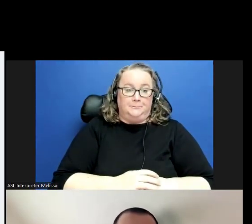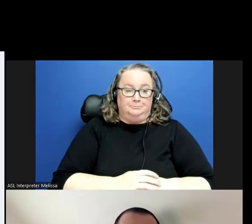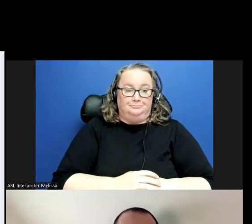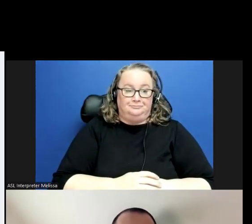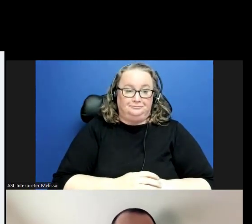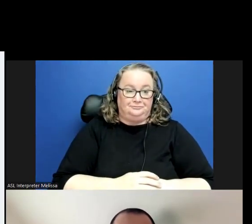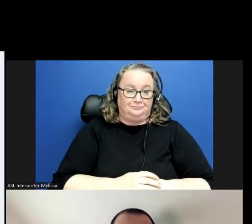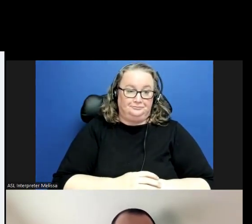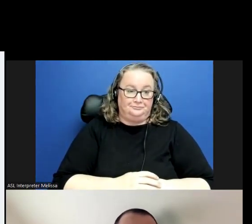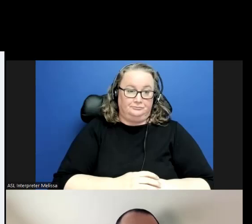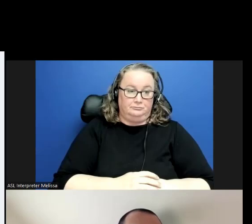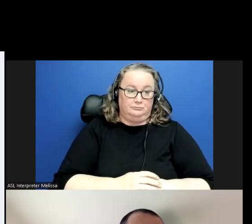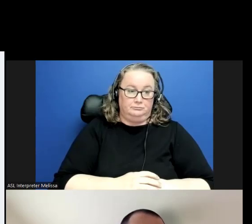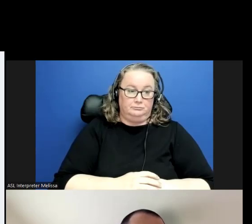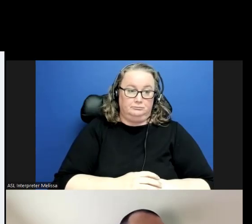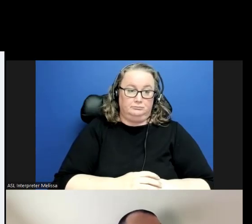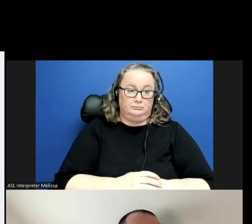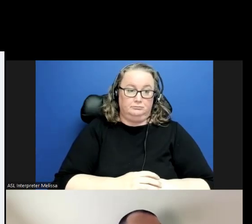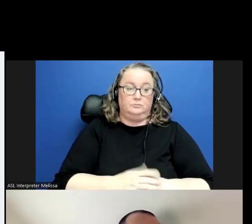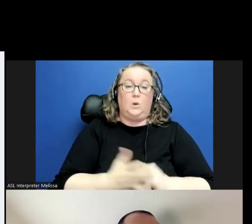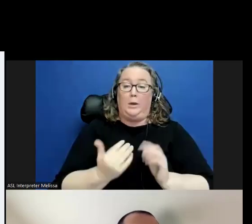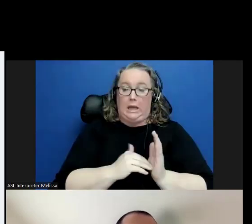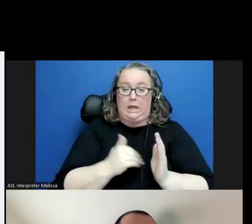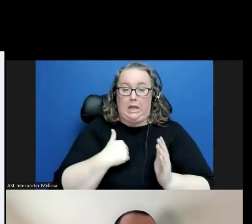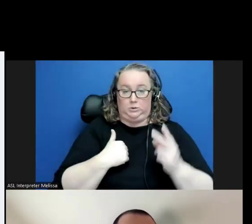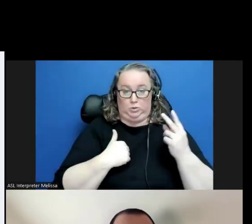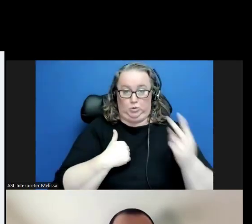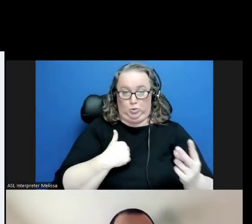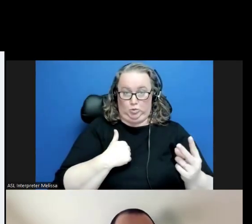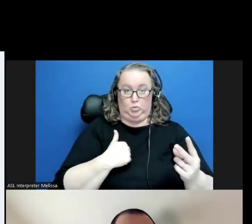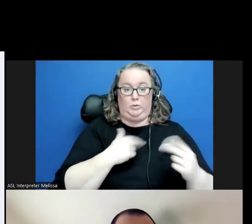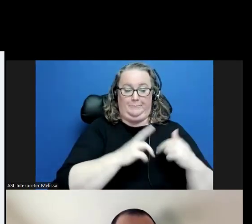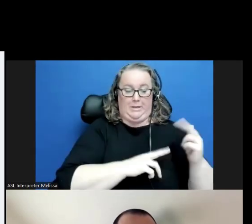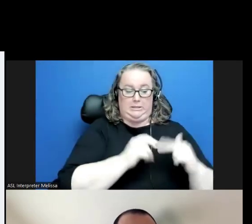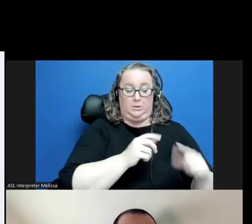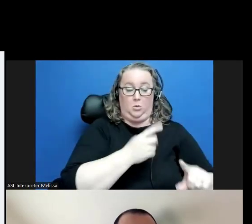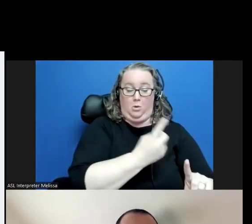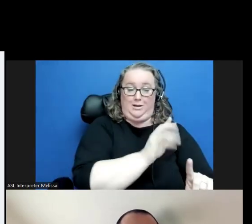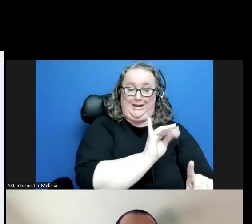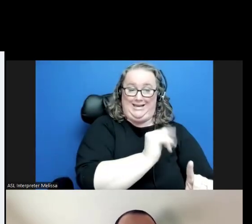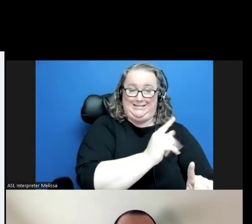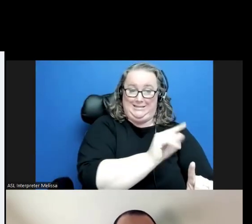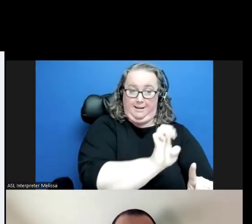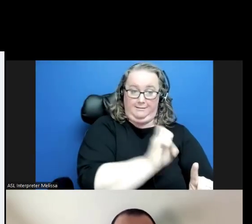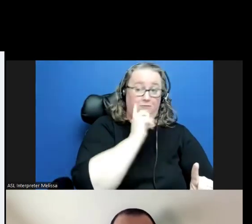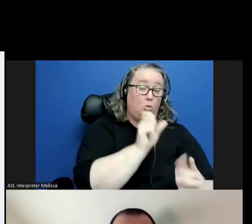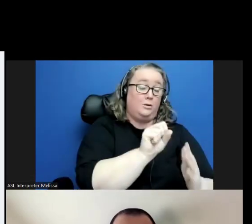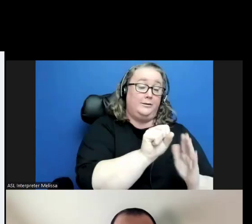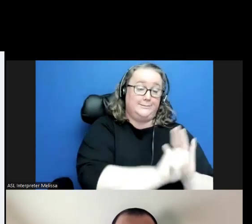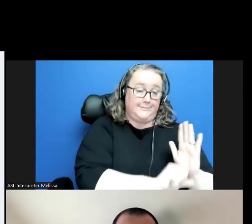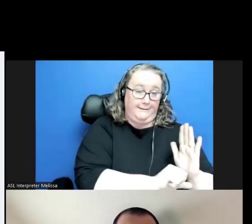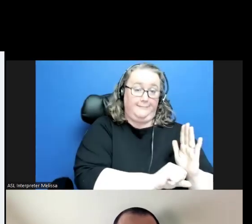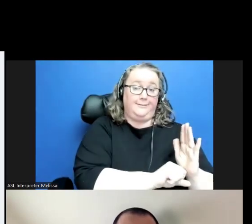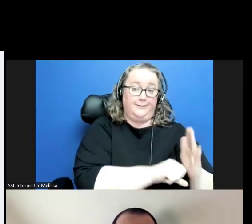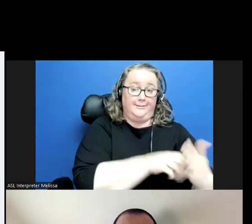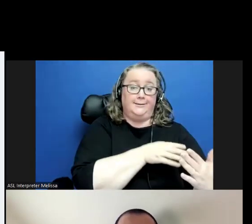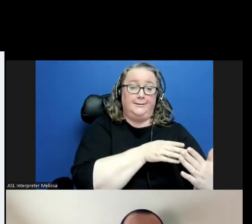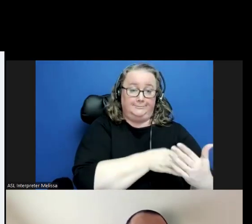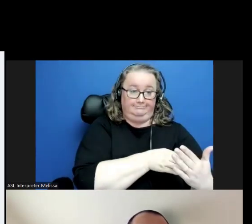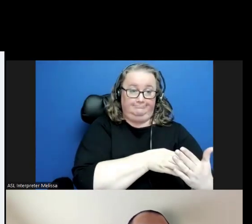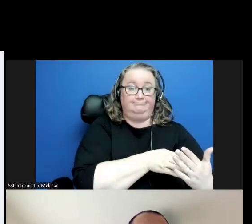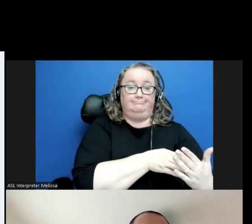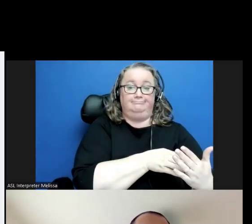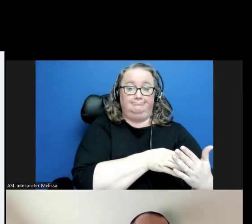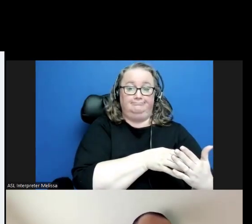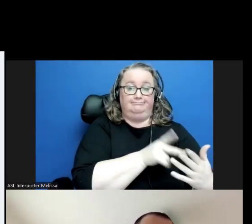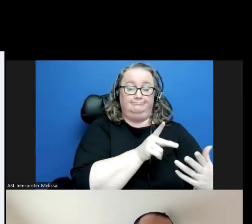That is consisting of two units, one that is for intake for state sentenced uh, individuals